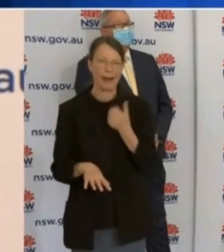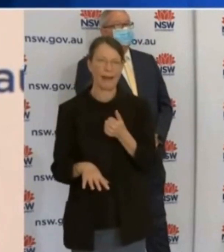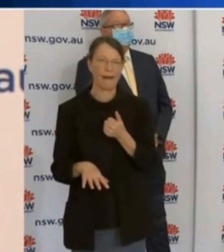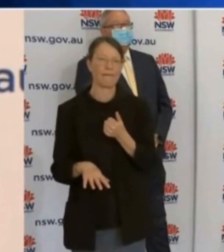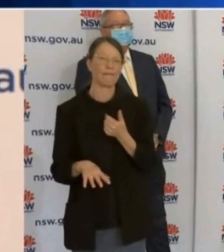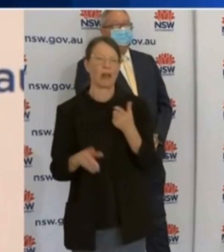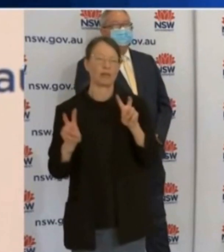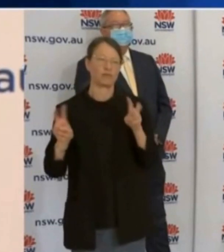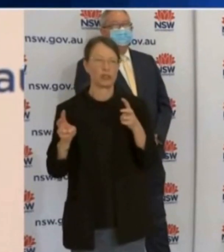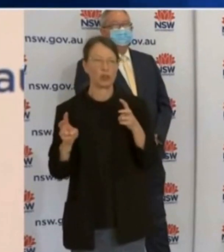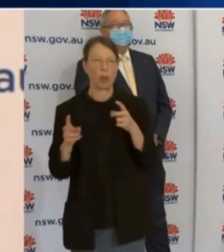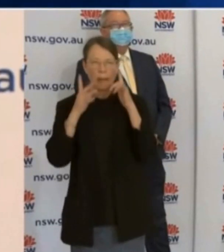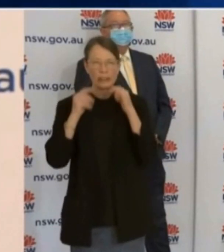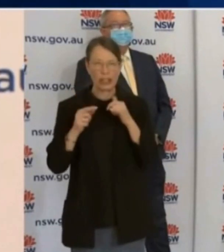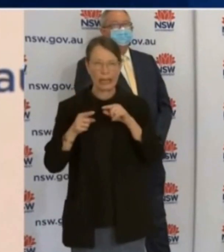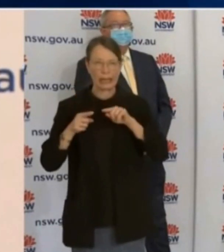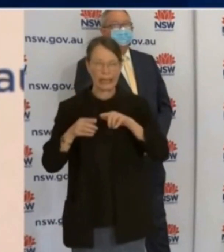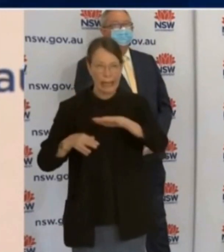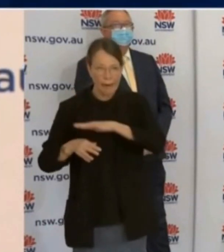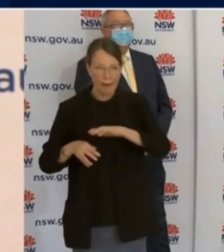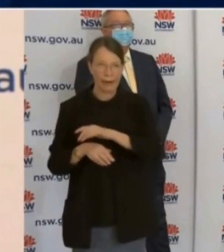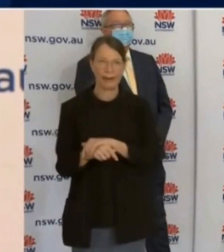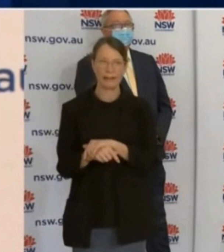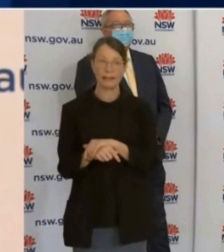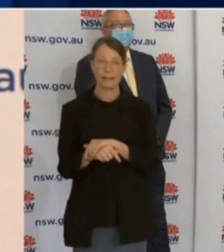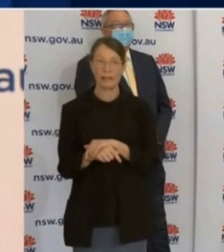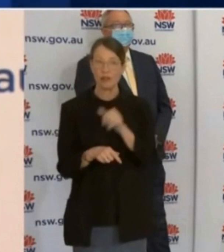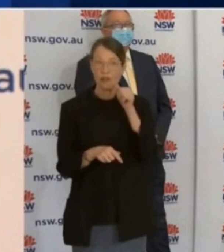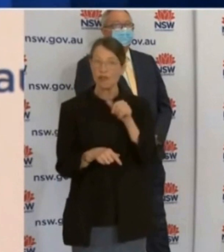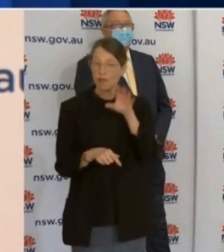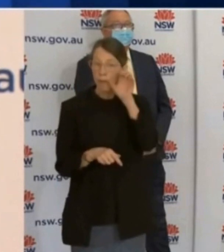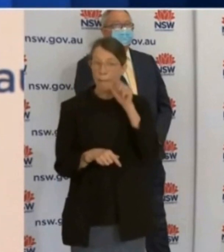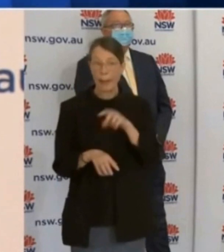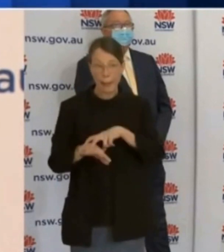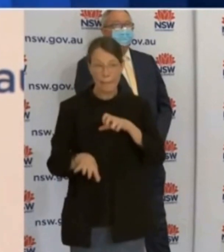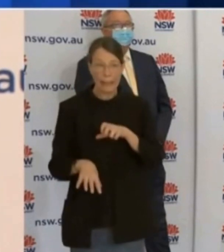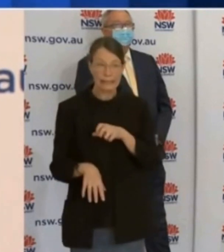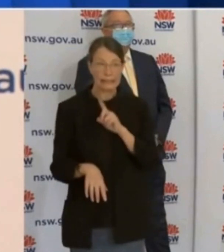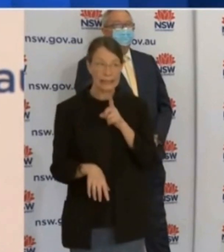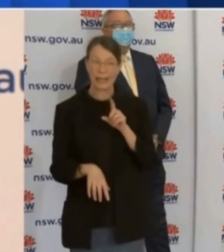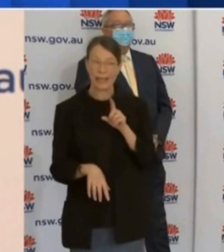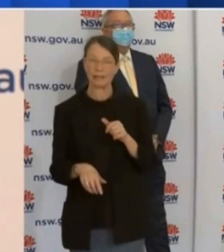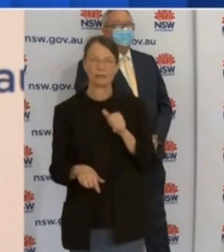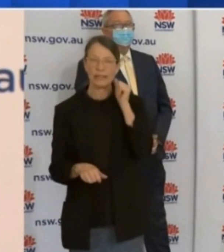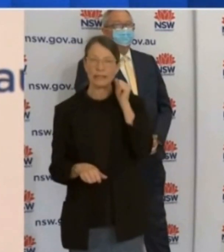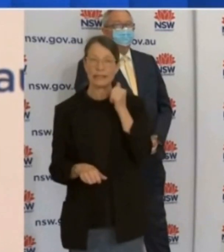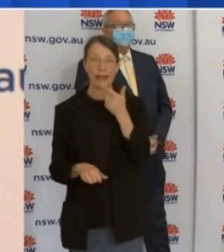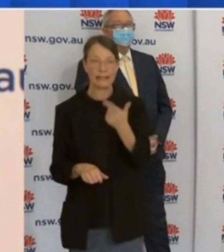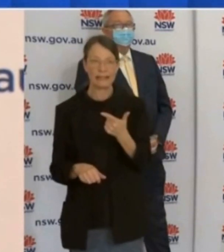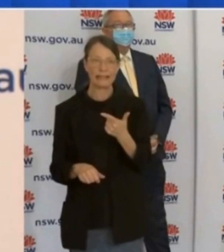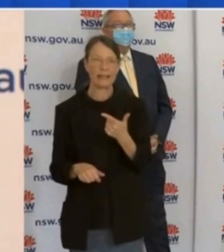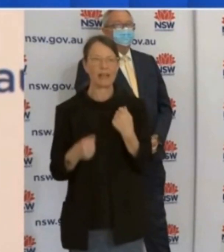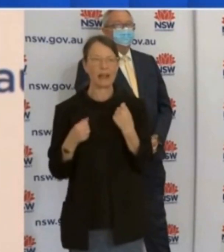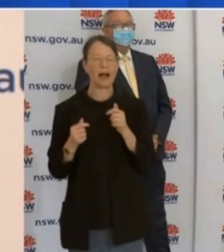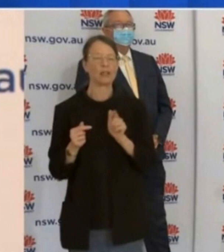Warboy's already said, police stopped, turned around 7 vehicles yesterday. 7 times yesterday the New South Wales Police